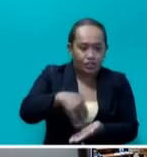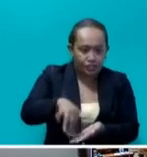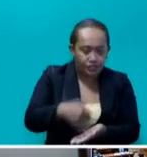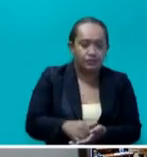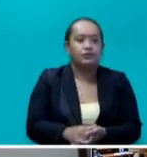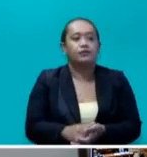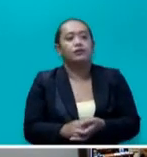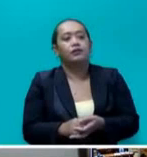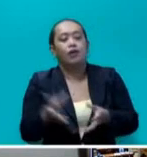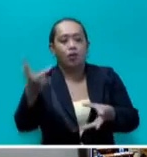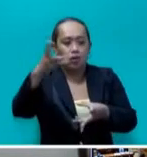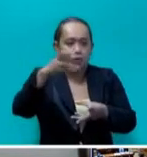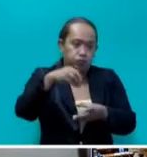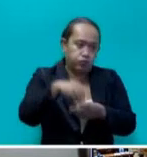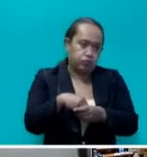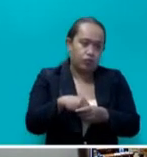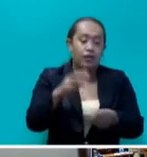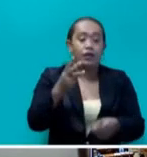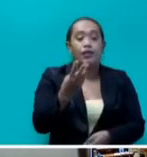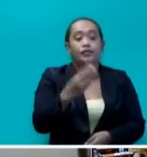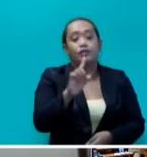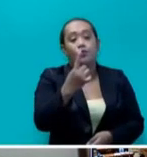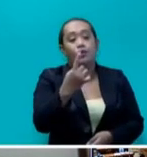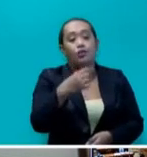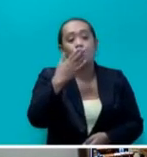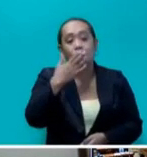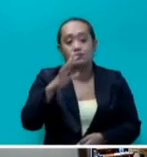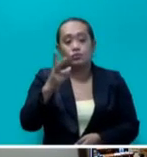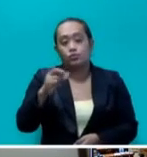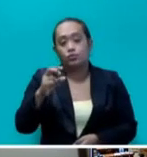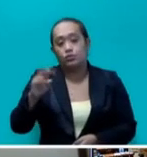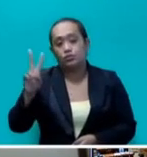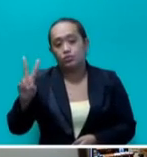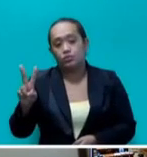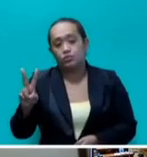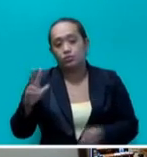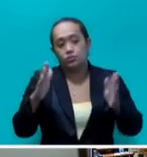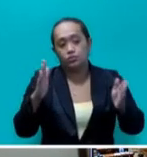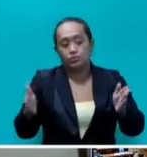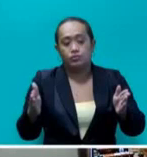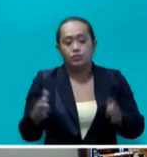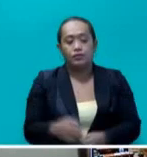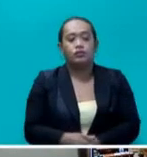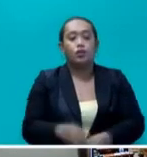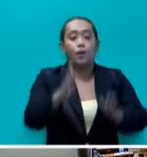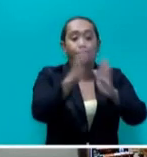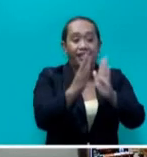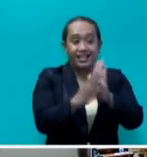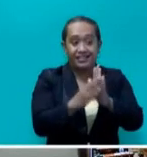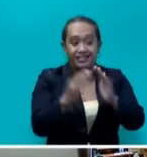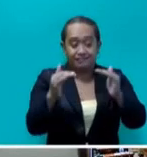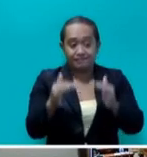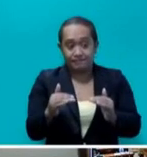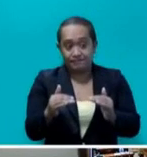5% with effect from 31 August 2022. Mr. Speaker, sir, the next bill that I would